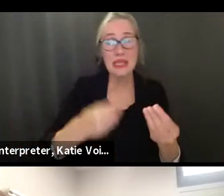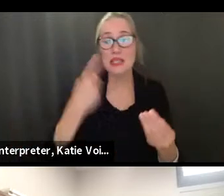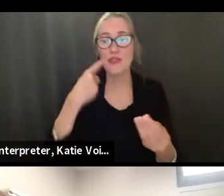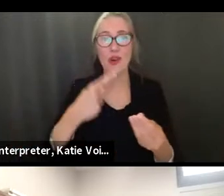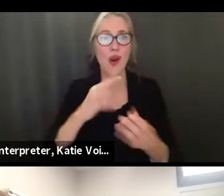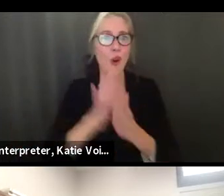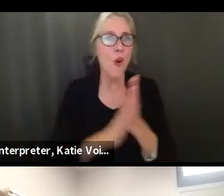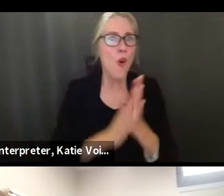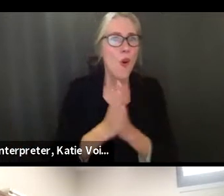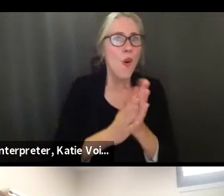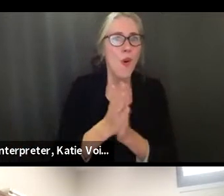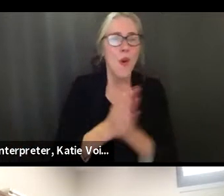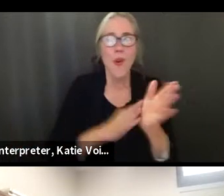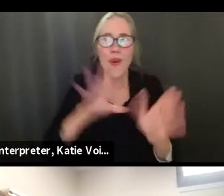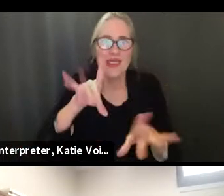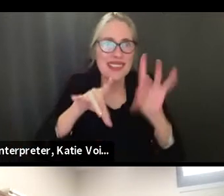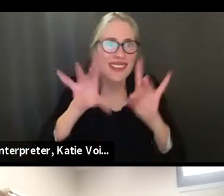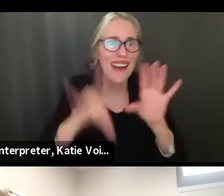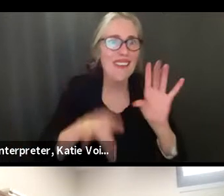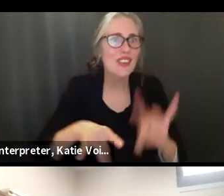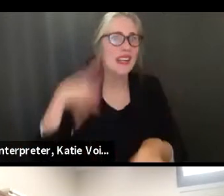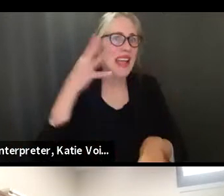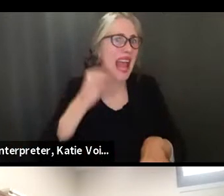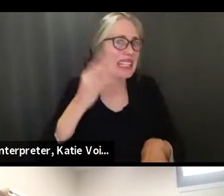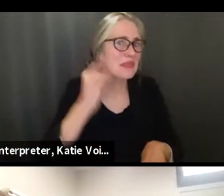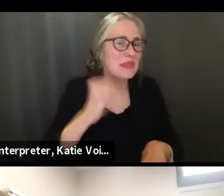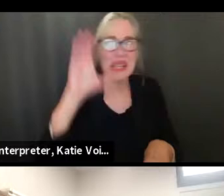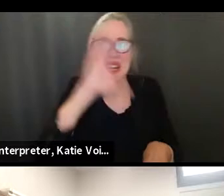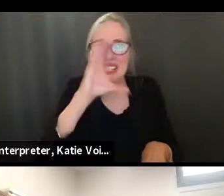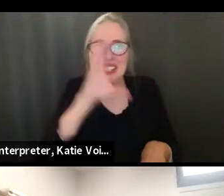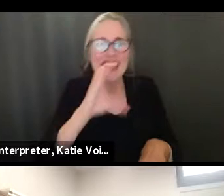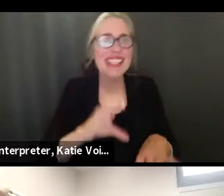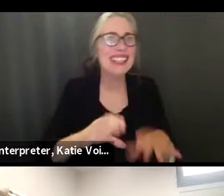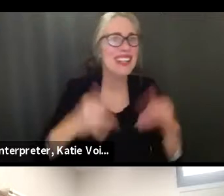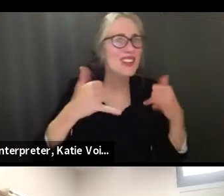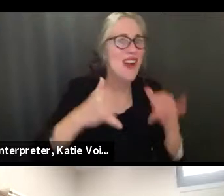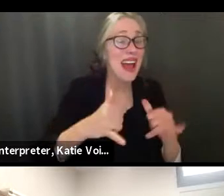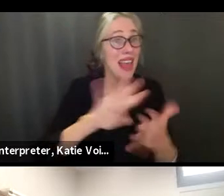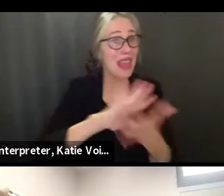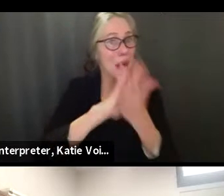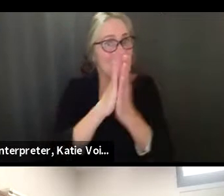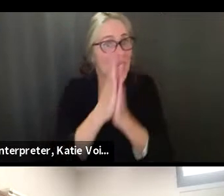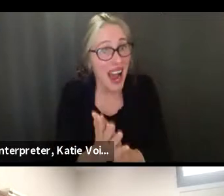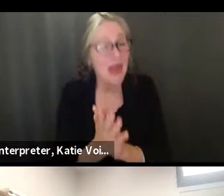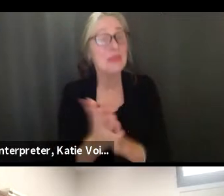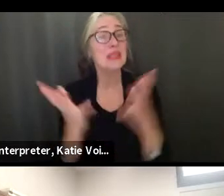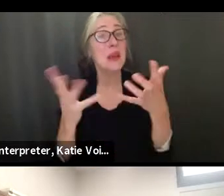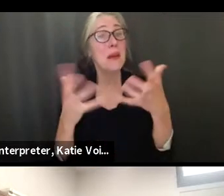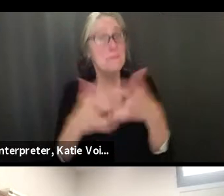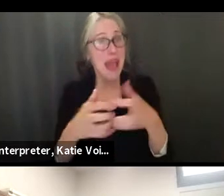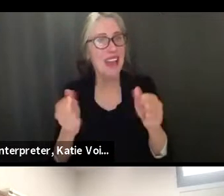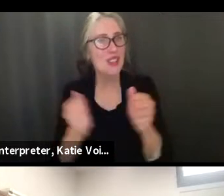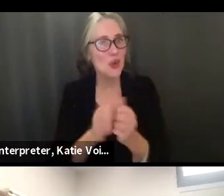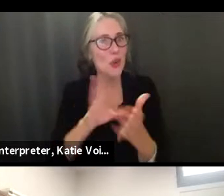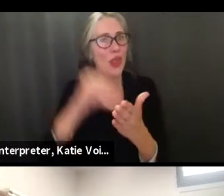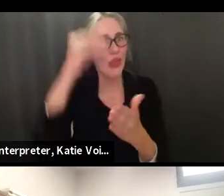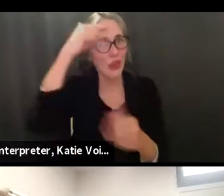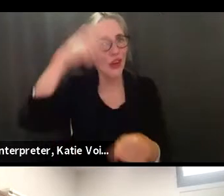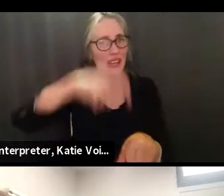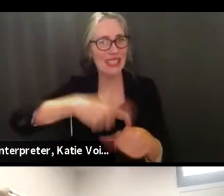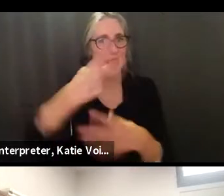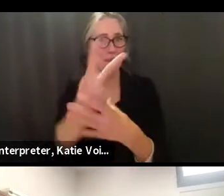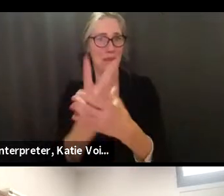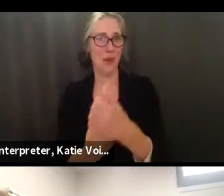and discovery, outdoor shifts into learning time. Next slide, Brian.